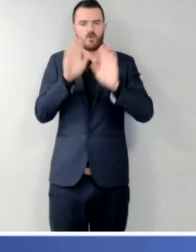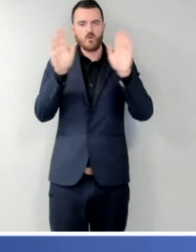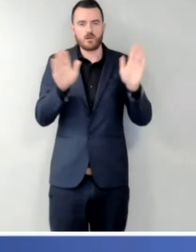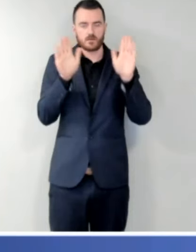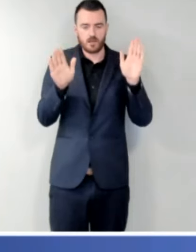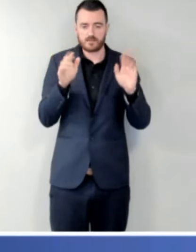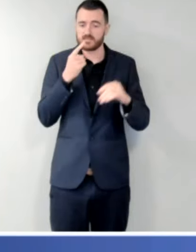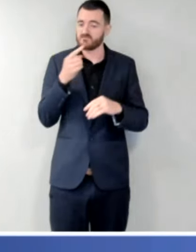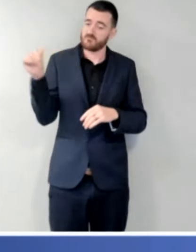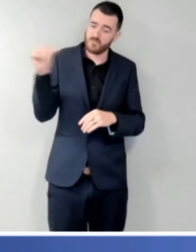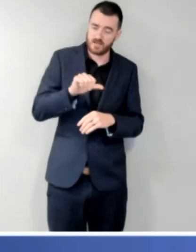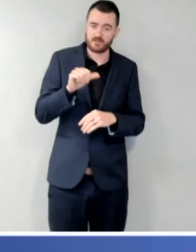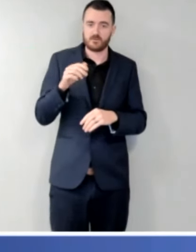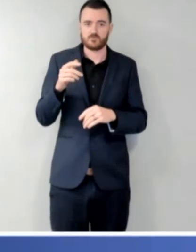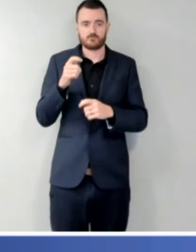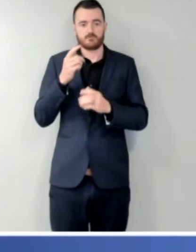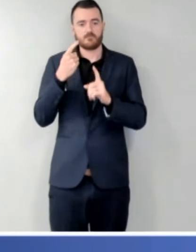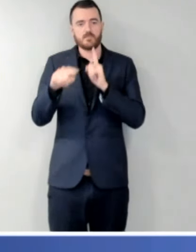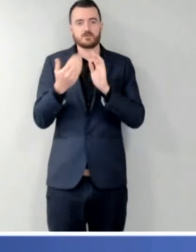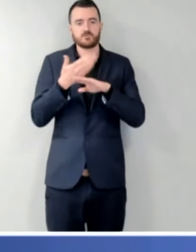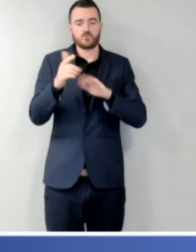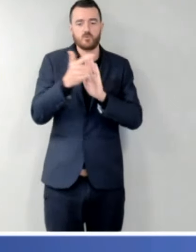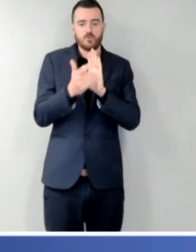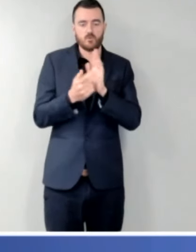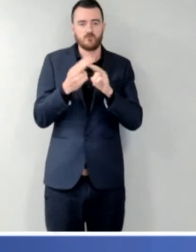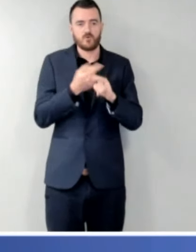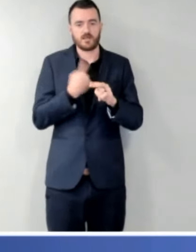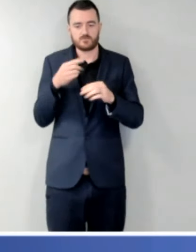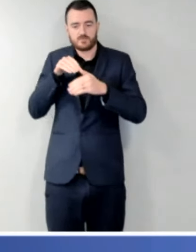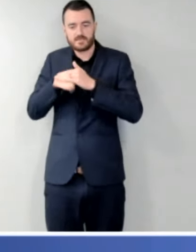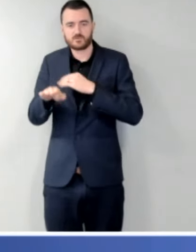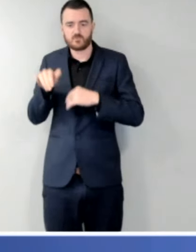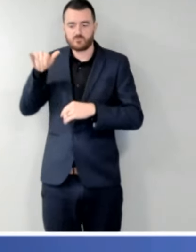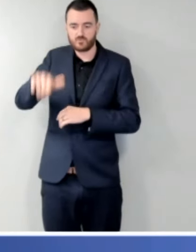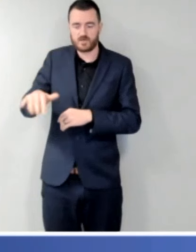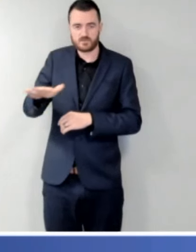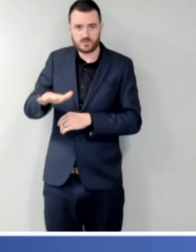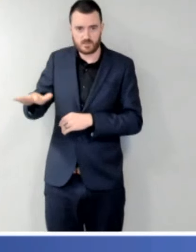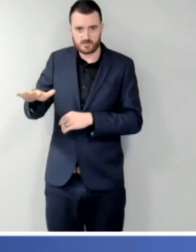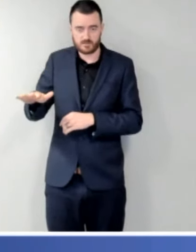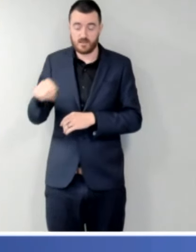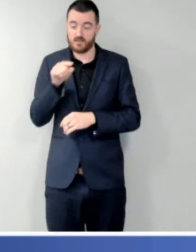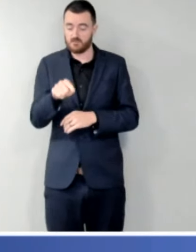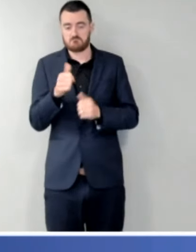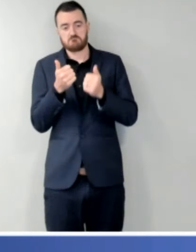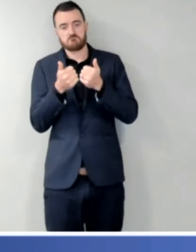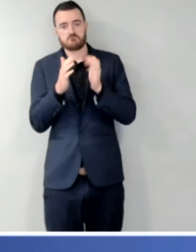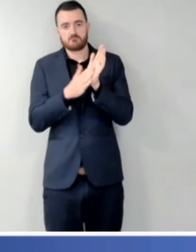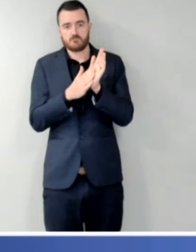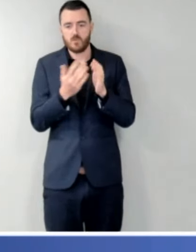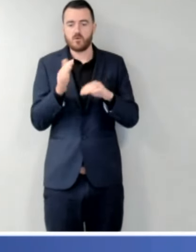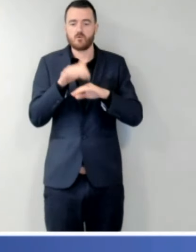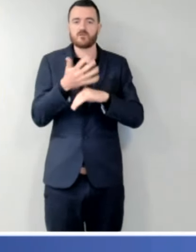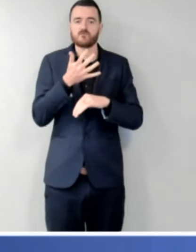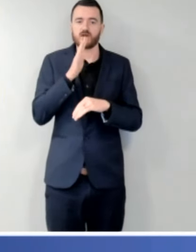a resolution to enable us to enter the crash site, and to their everlasting credit, over 500 members returned to